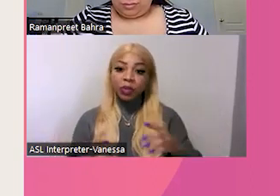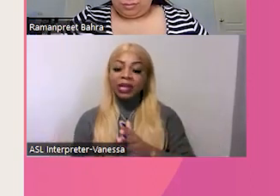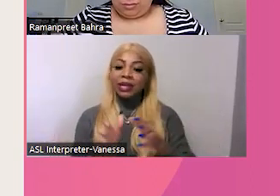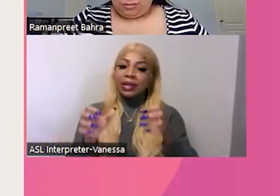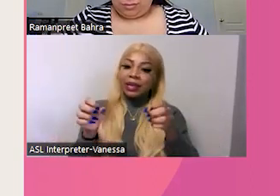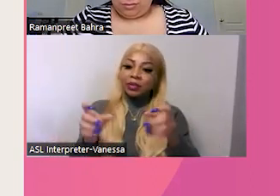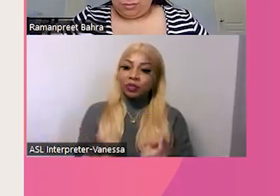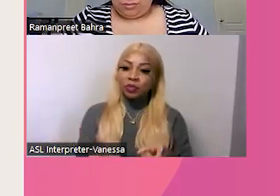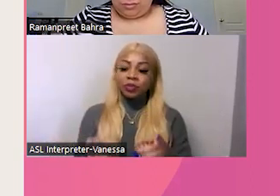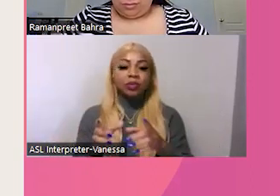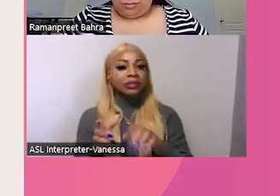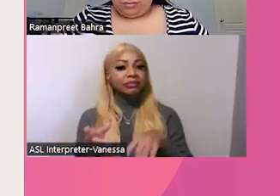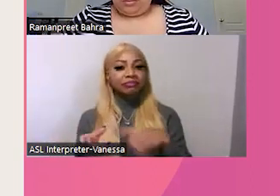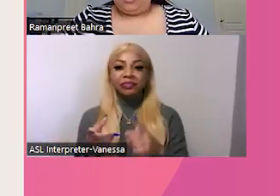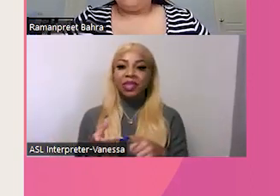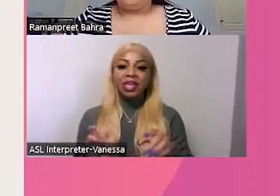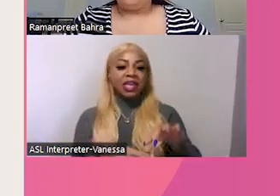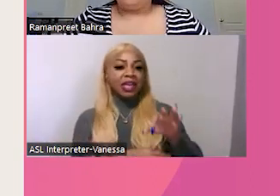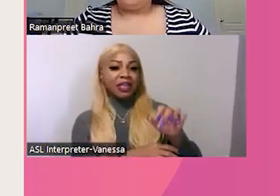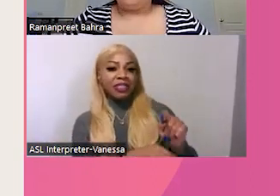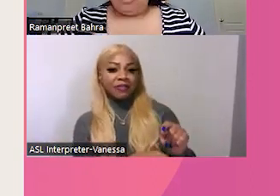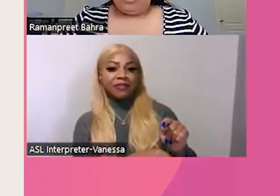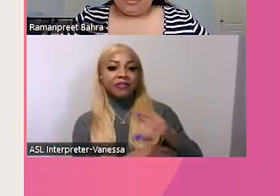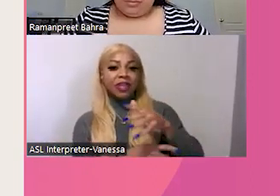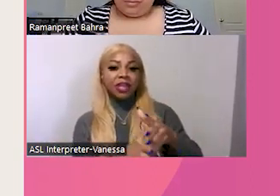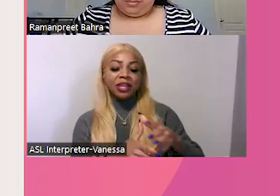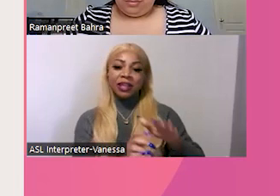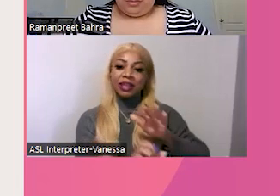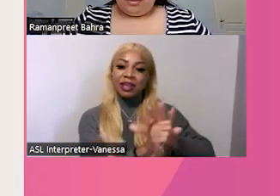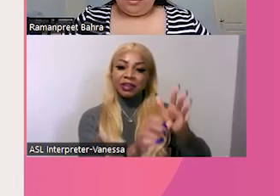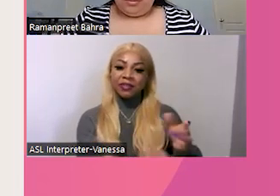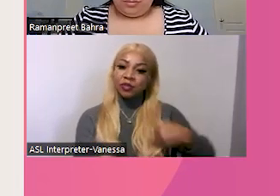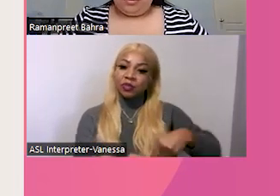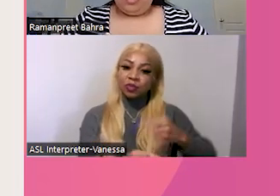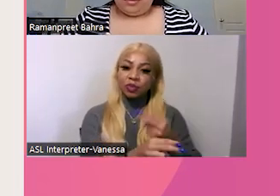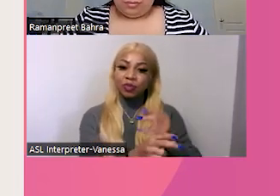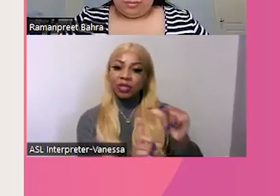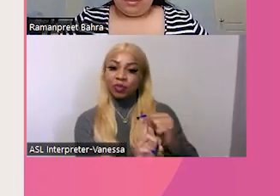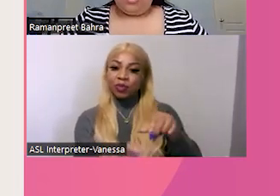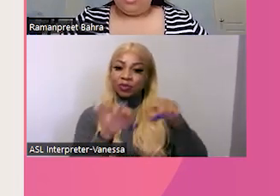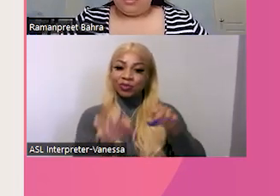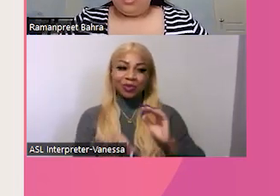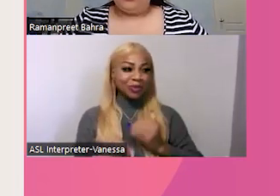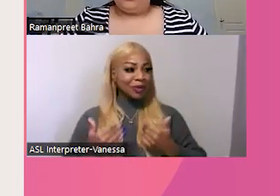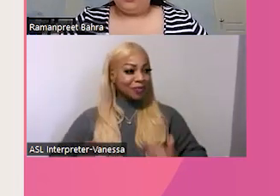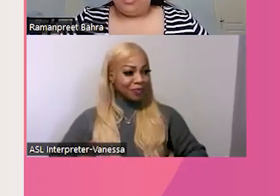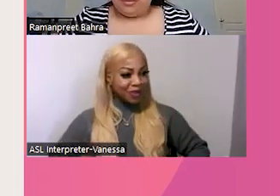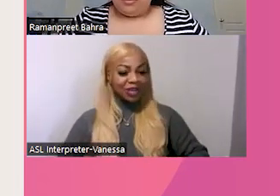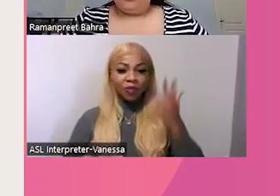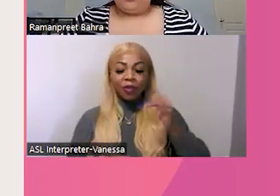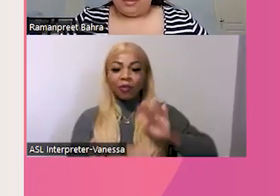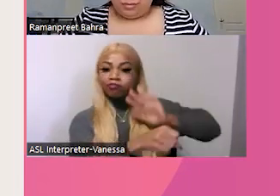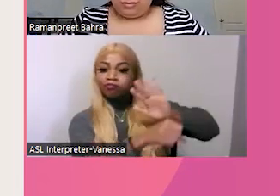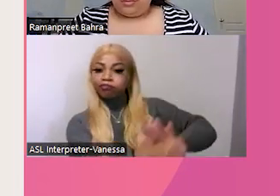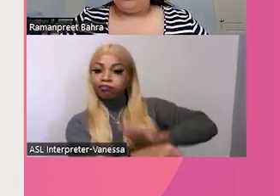as fat studies activists, we use the term fat to describe our bodies. It's a way to actively push back against